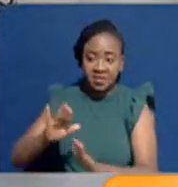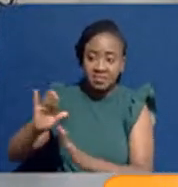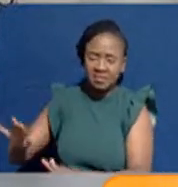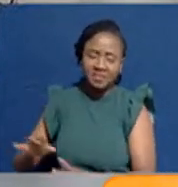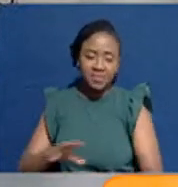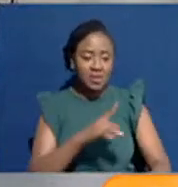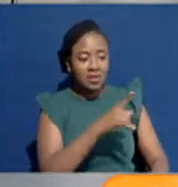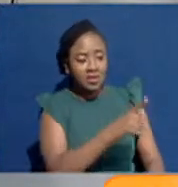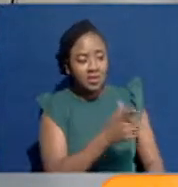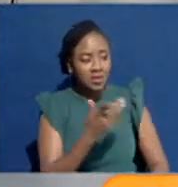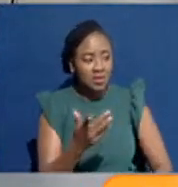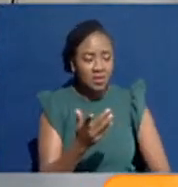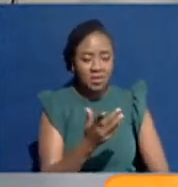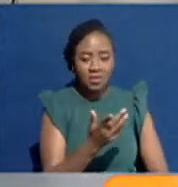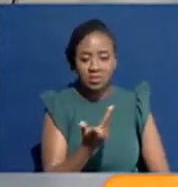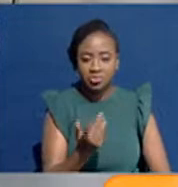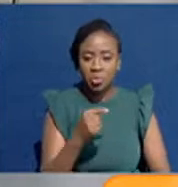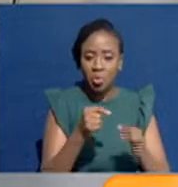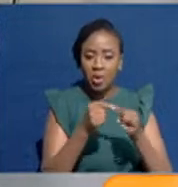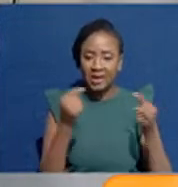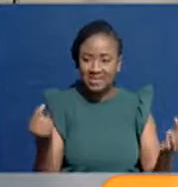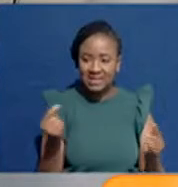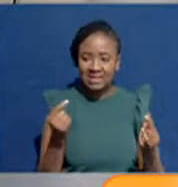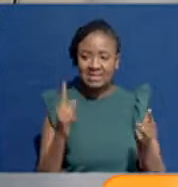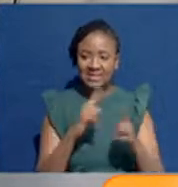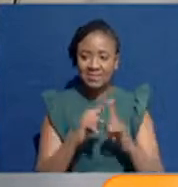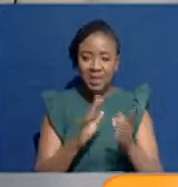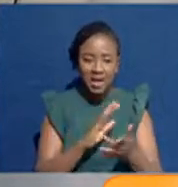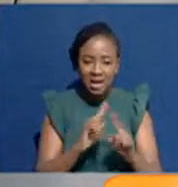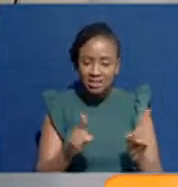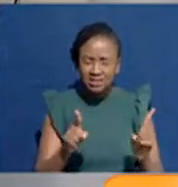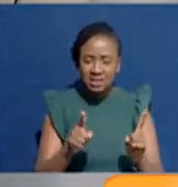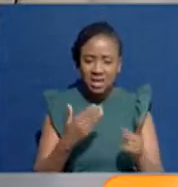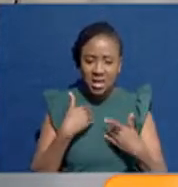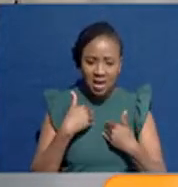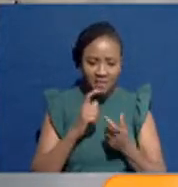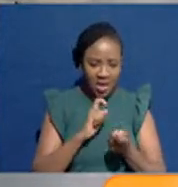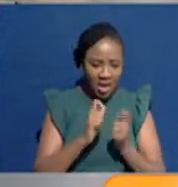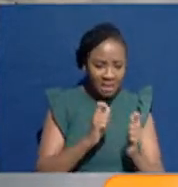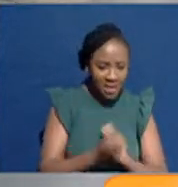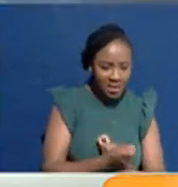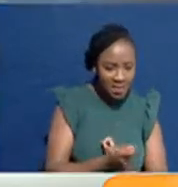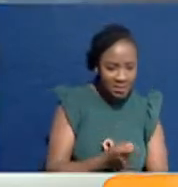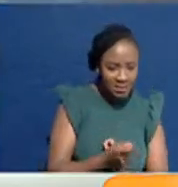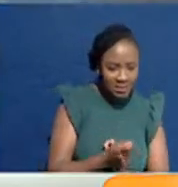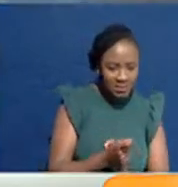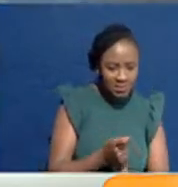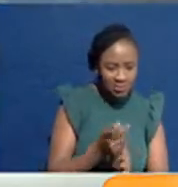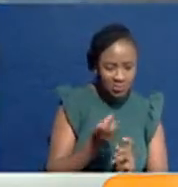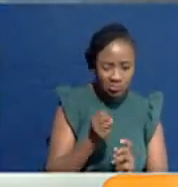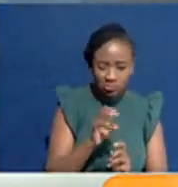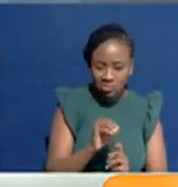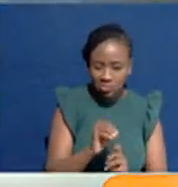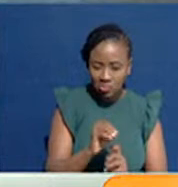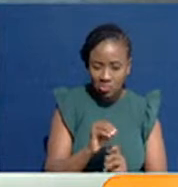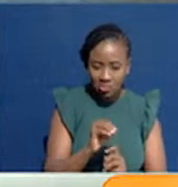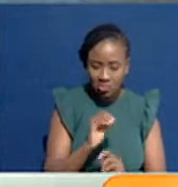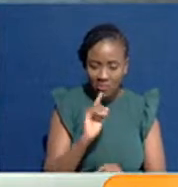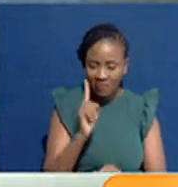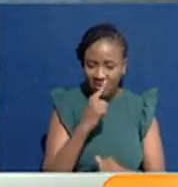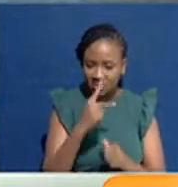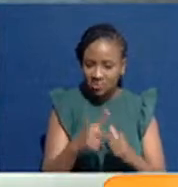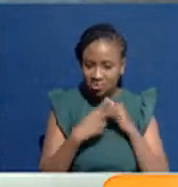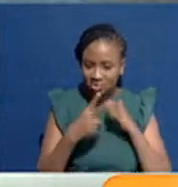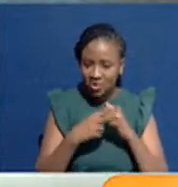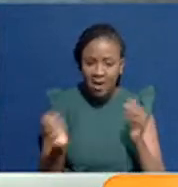so reject without any space for amendments. But then again, so what happens on 1st of July? And don't you